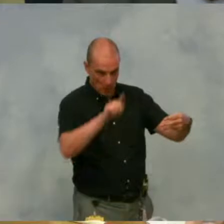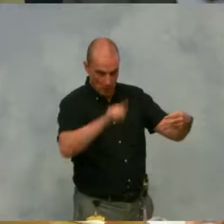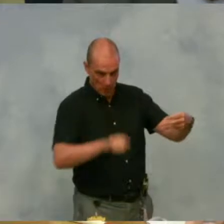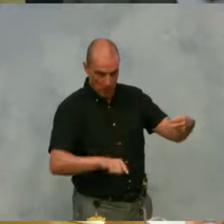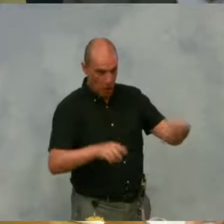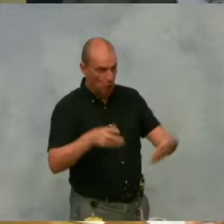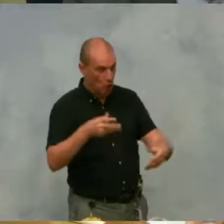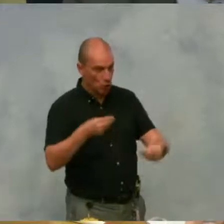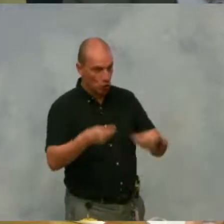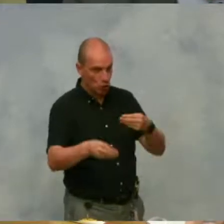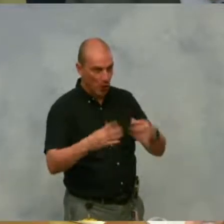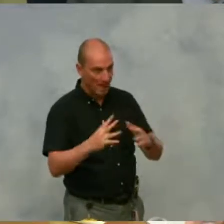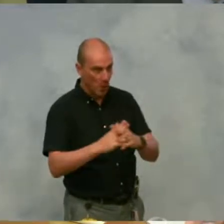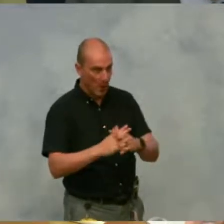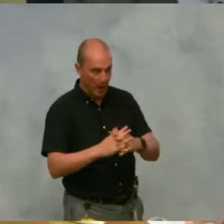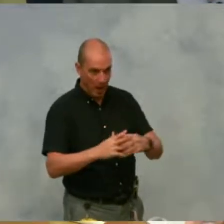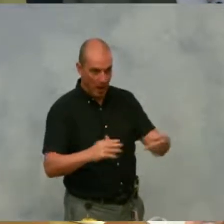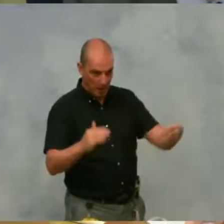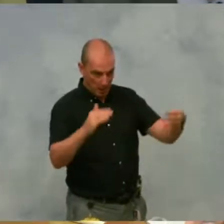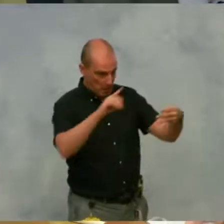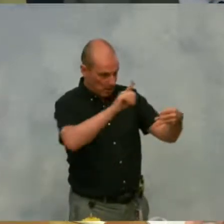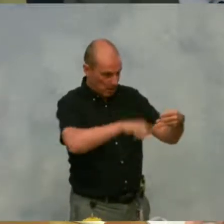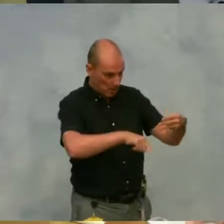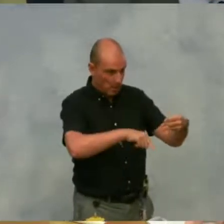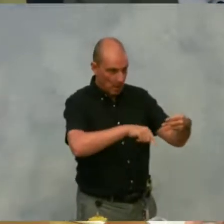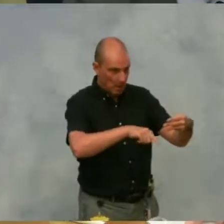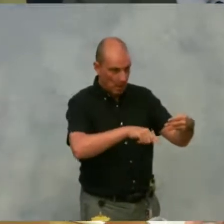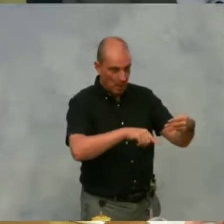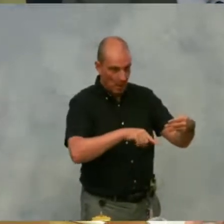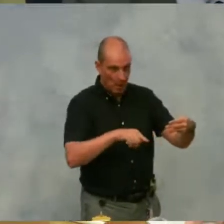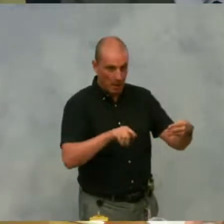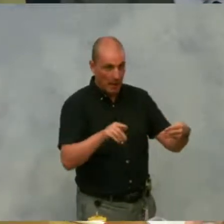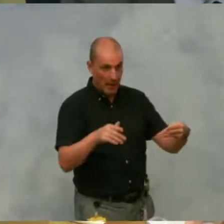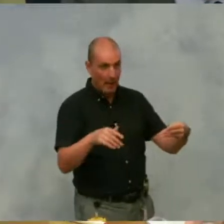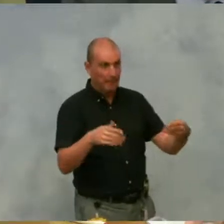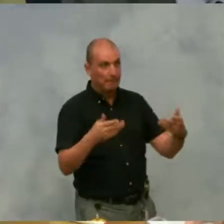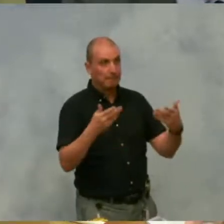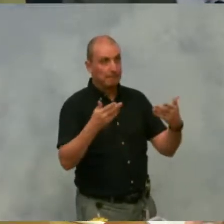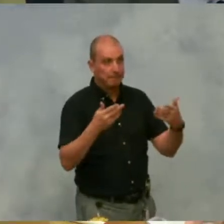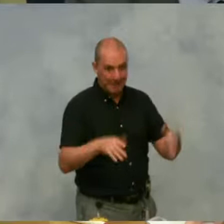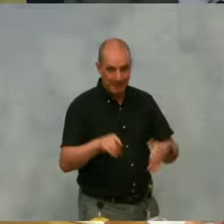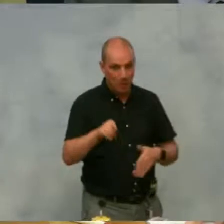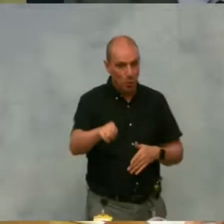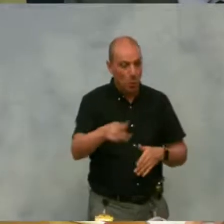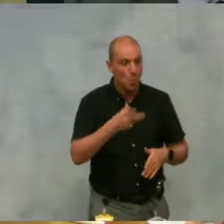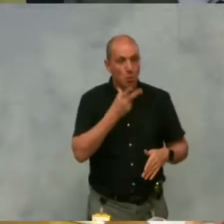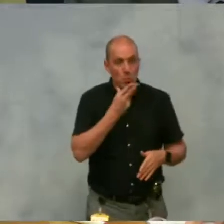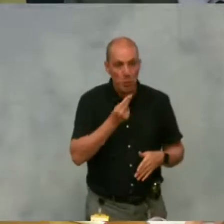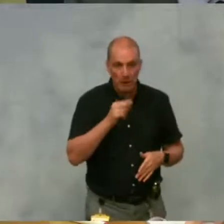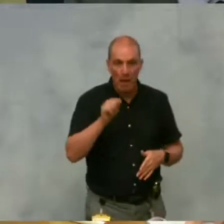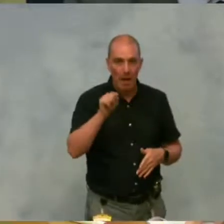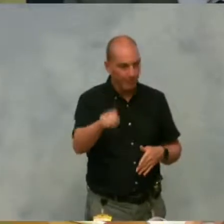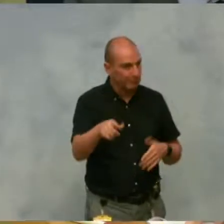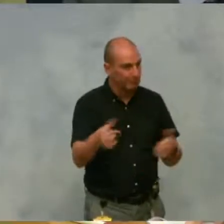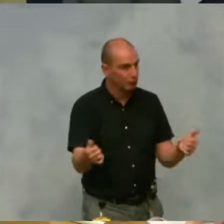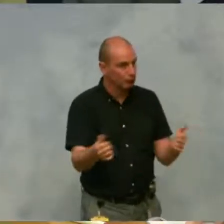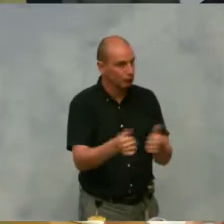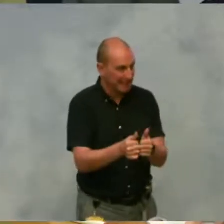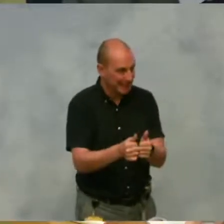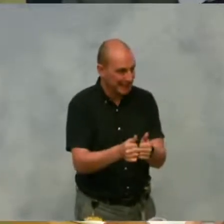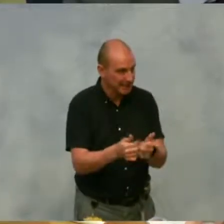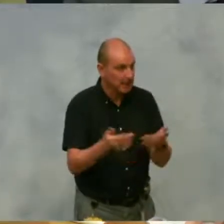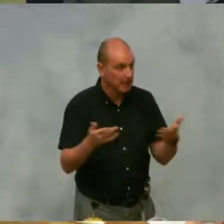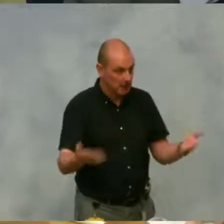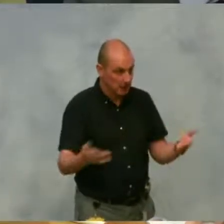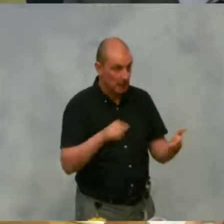we use. That was done in conjunction with the users of those systems. So some of the systems, they're not actually out of